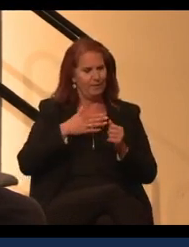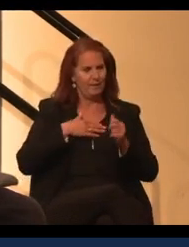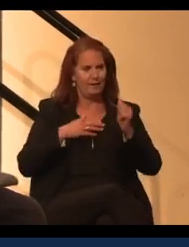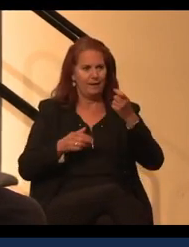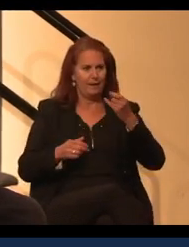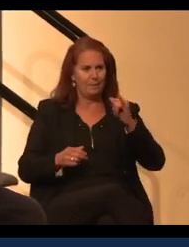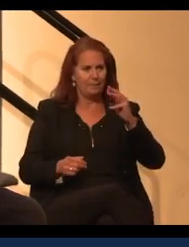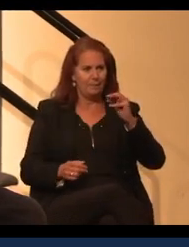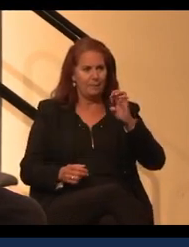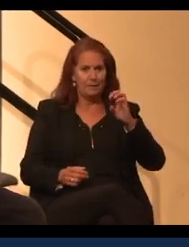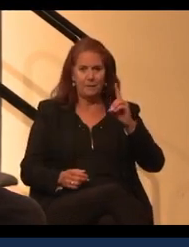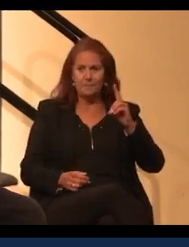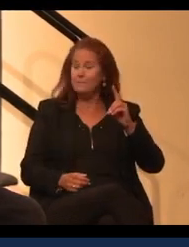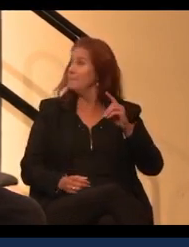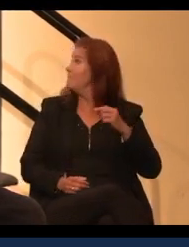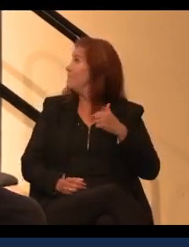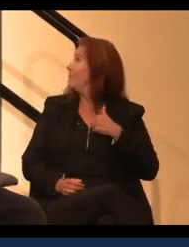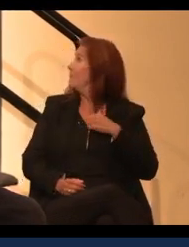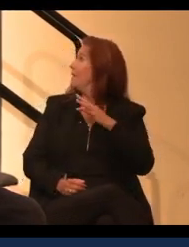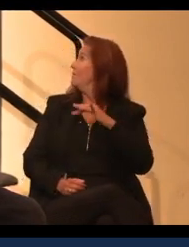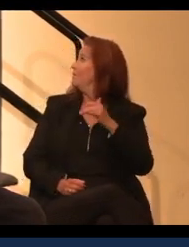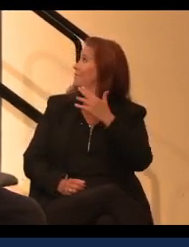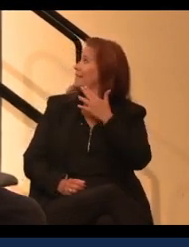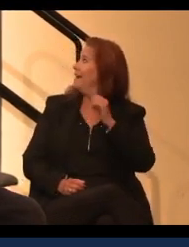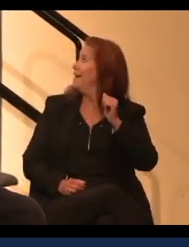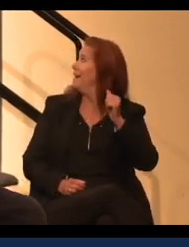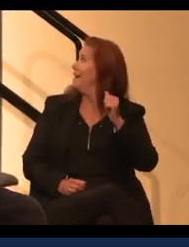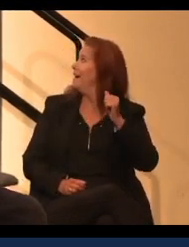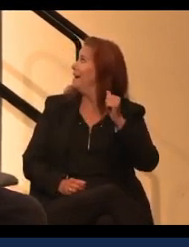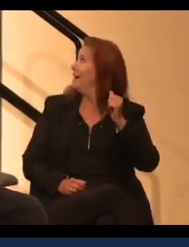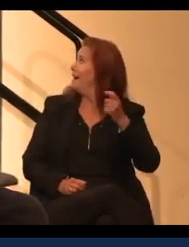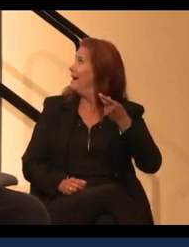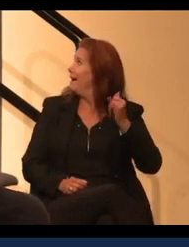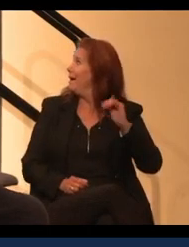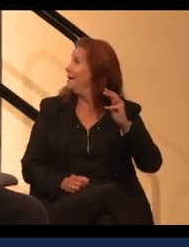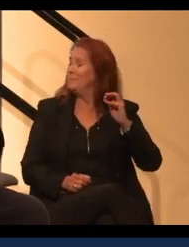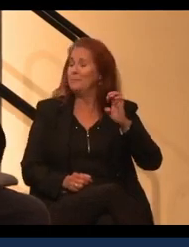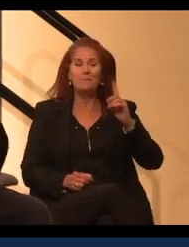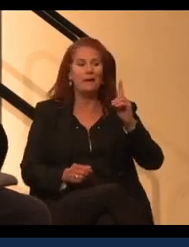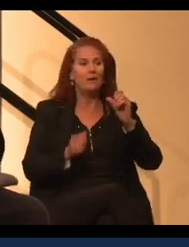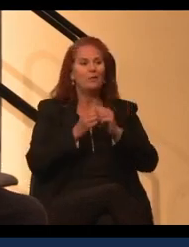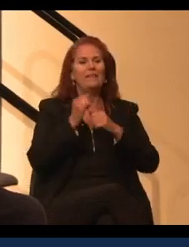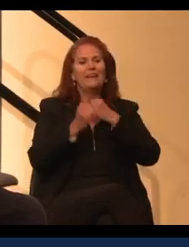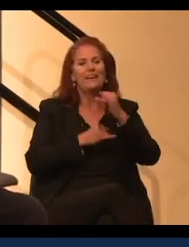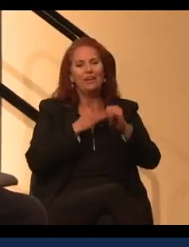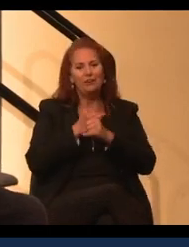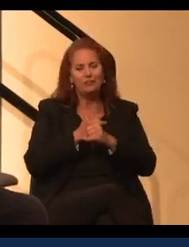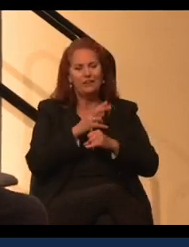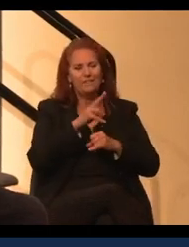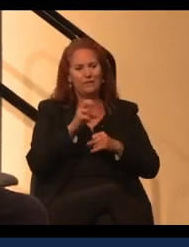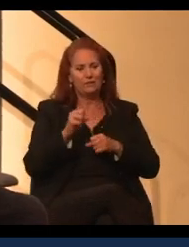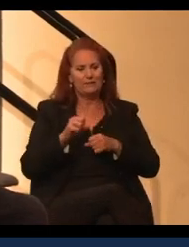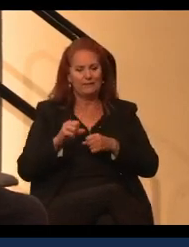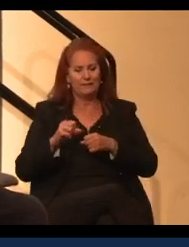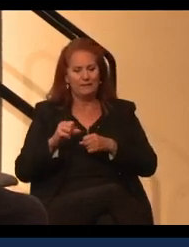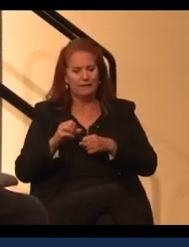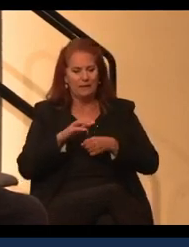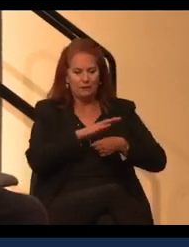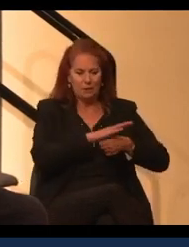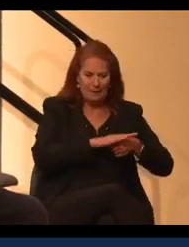ISPMED, sorry, I put A at the end, ISPMED with those internationals versus our domestics, I think